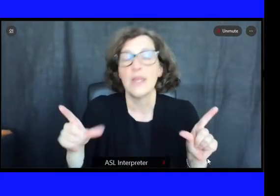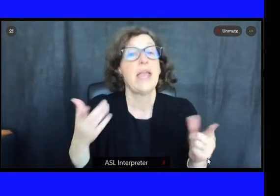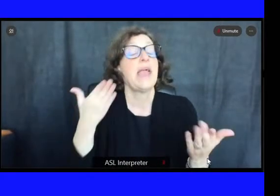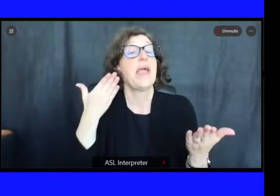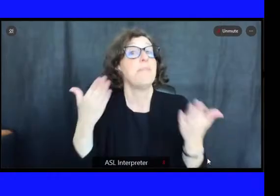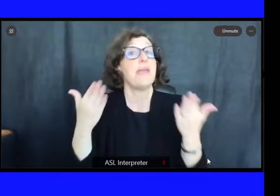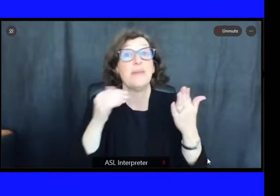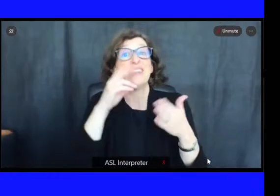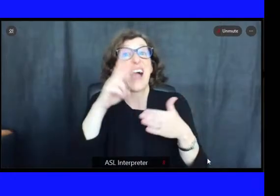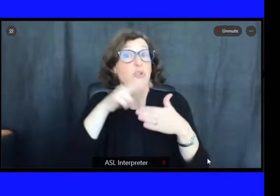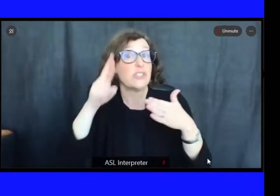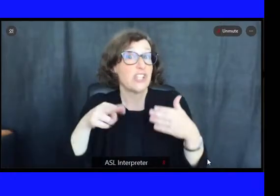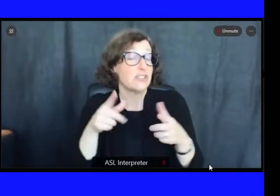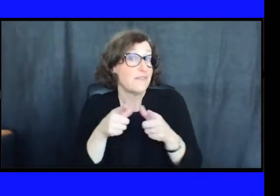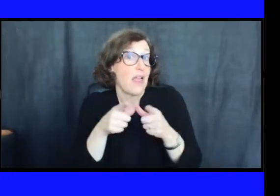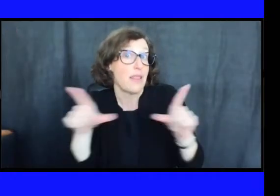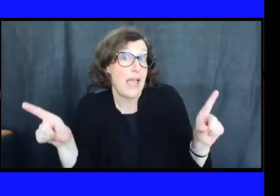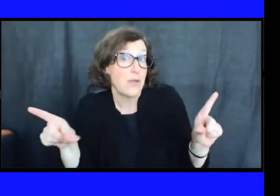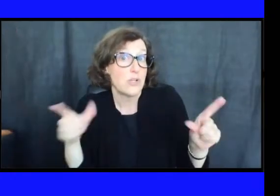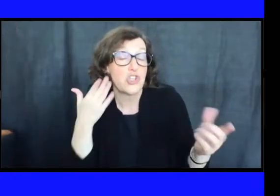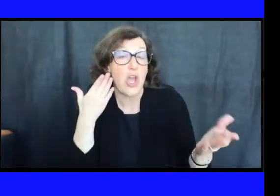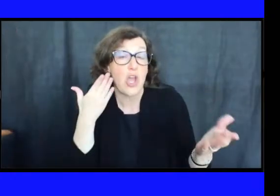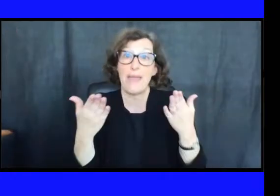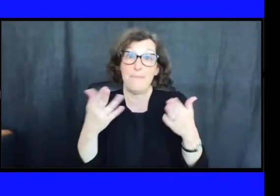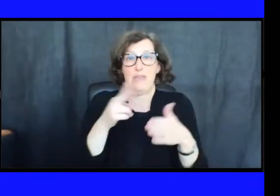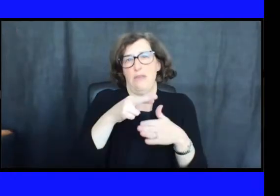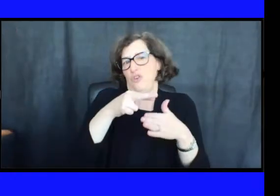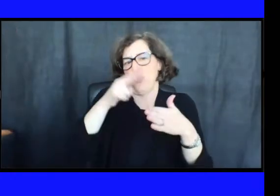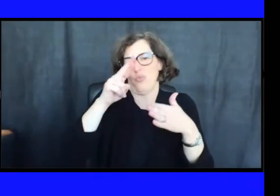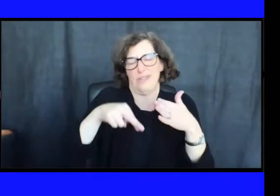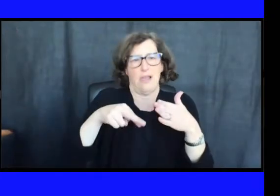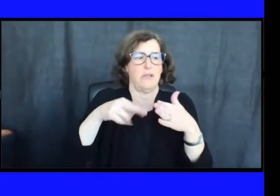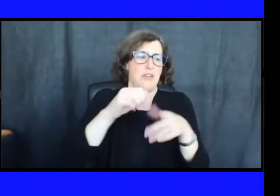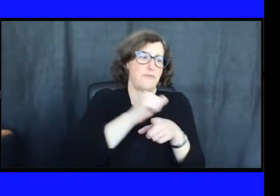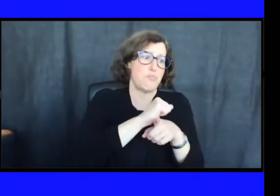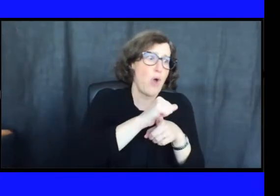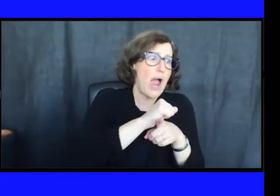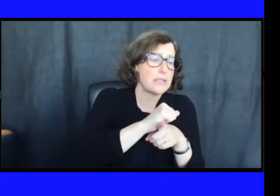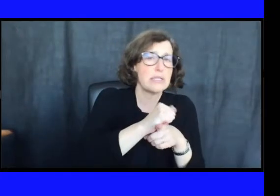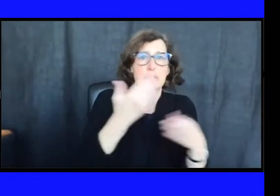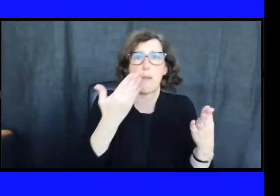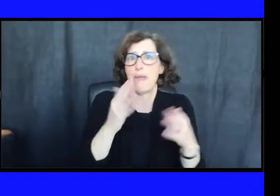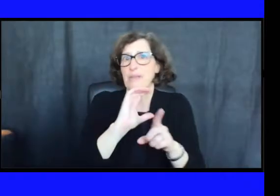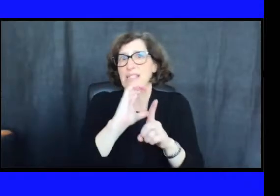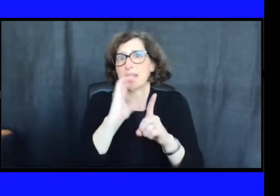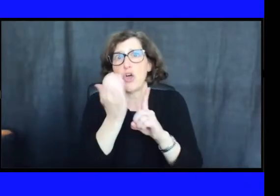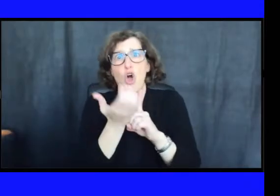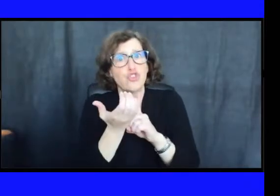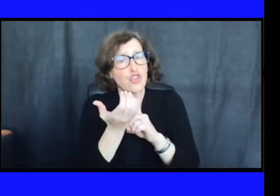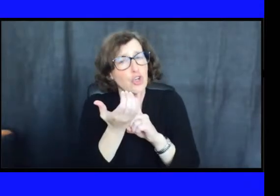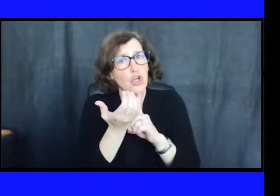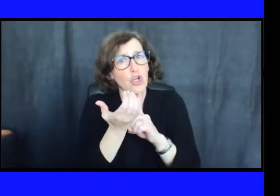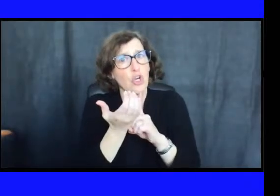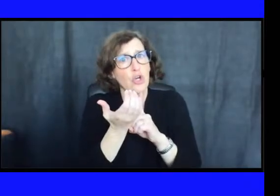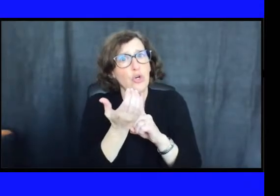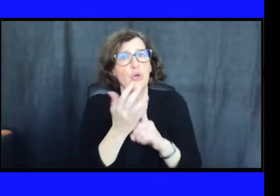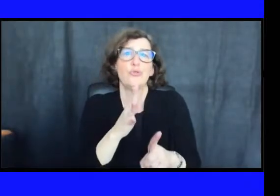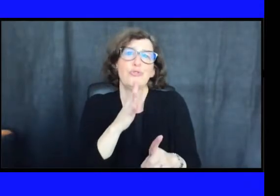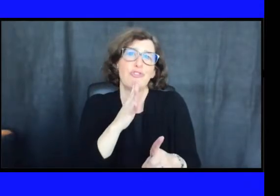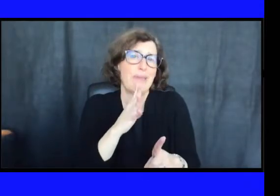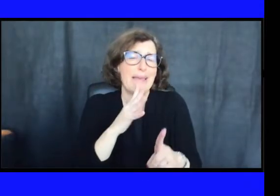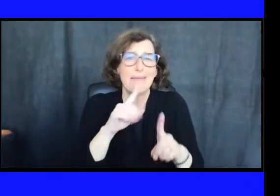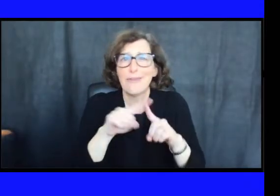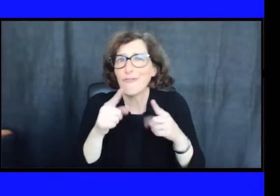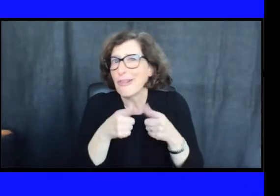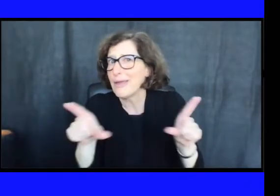and make sure that there's more availability. The map to the right actually is a map that,